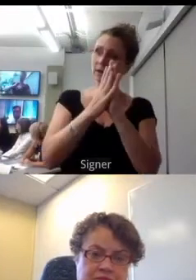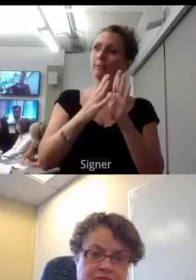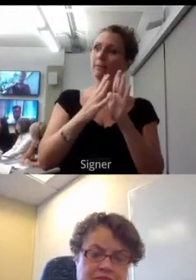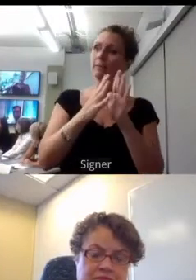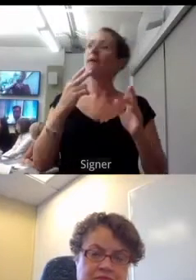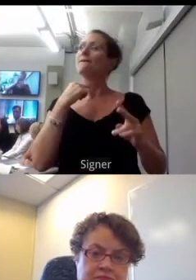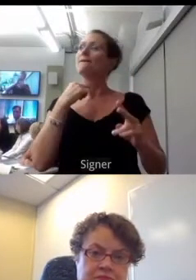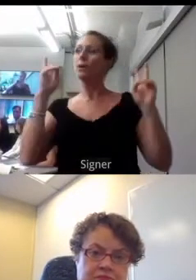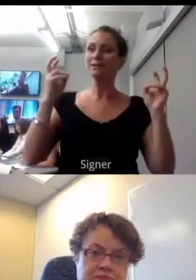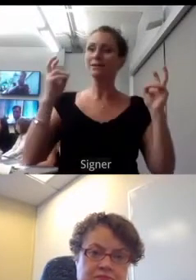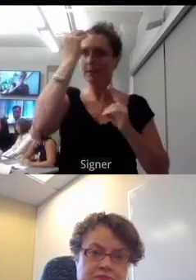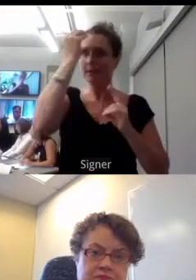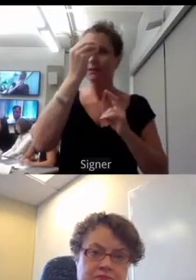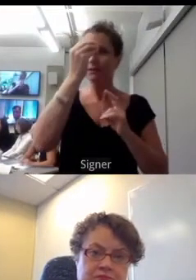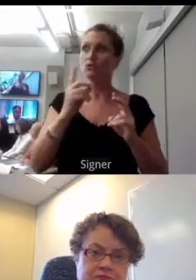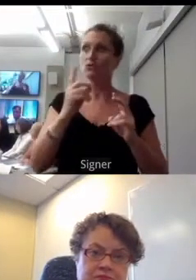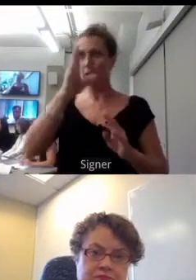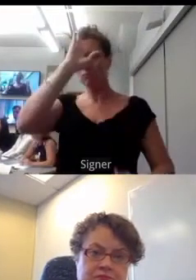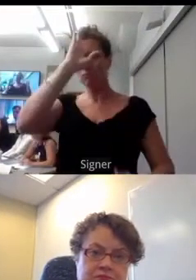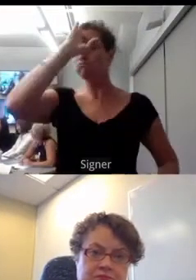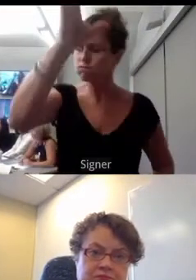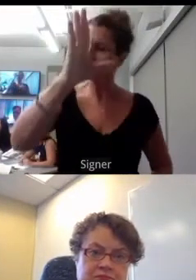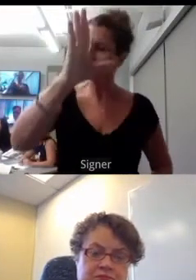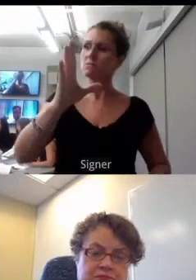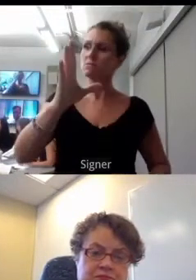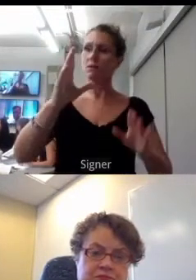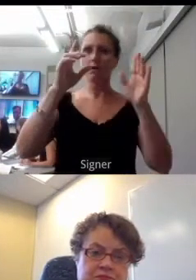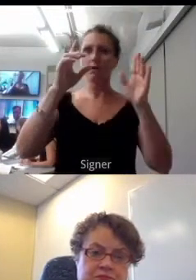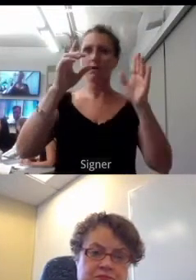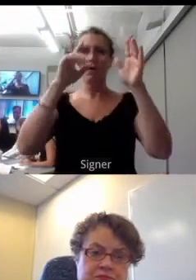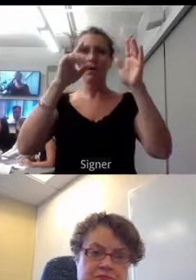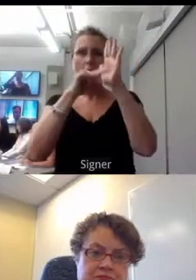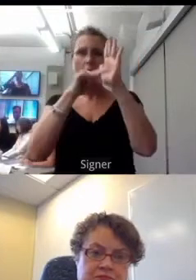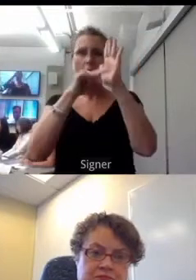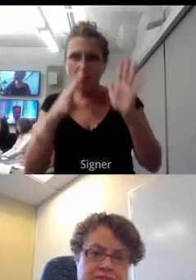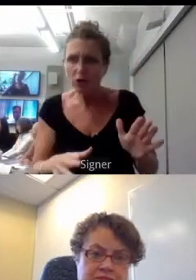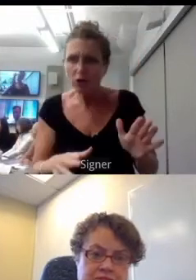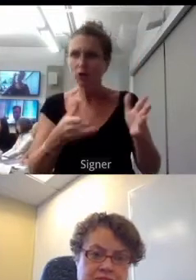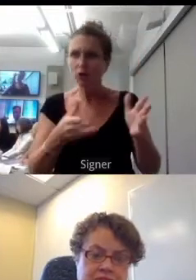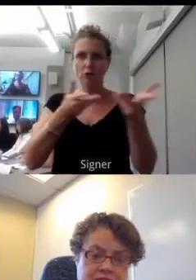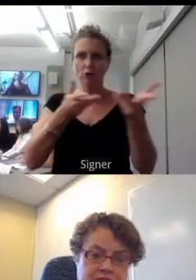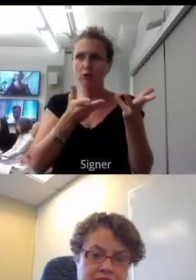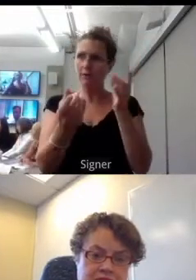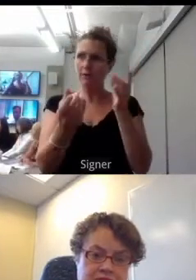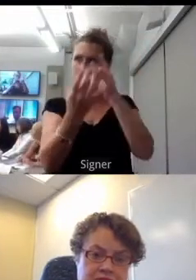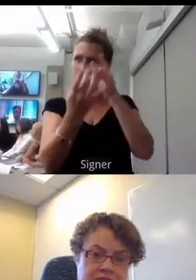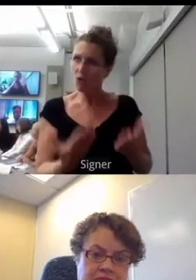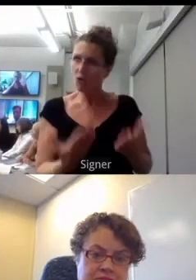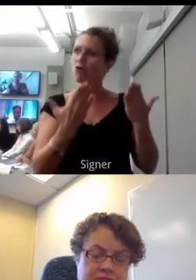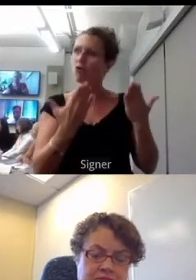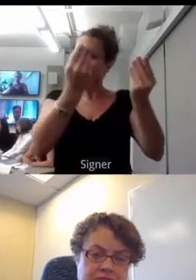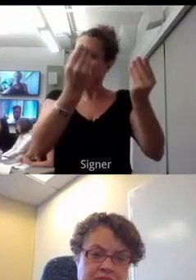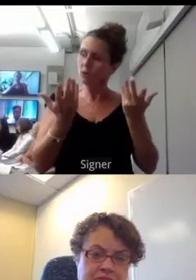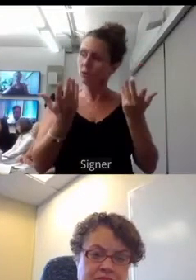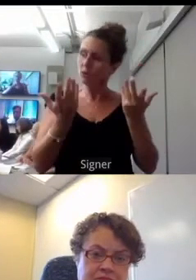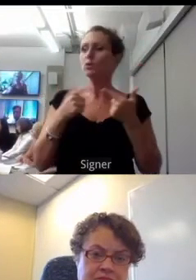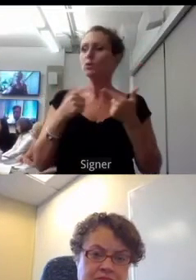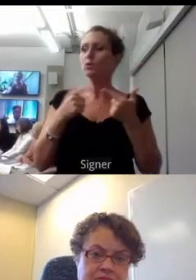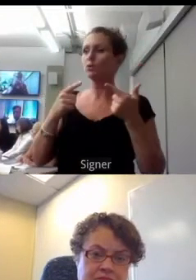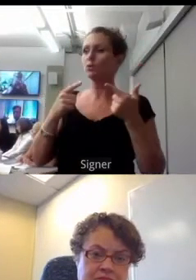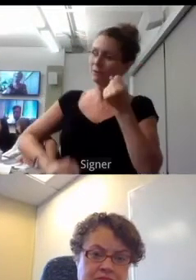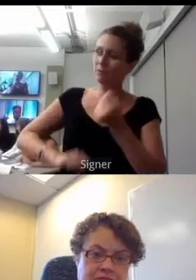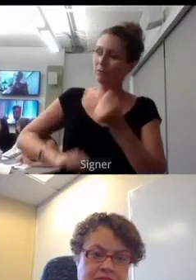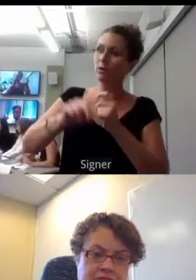auditor, rapporteur, let us know how we're doing, the voice to champion the cause. Second, building on